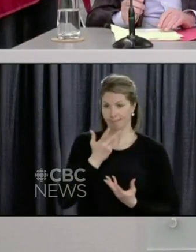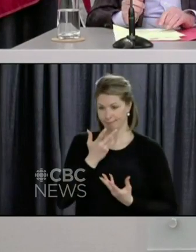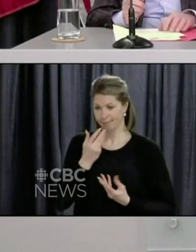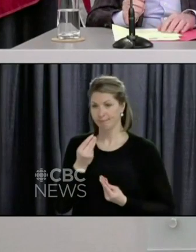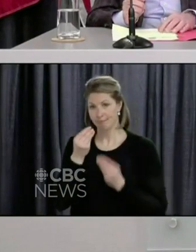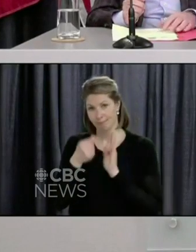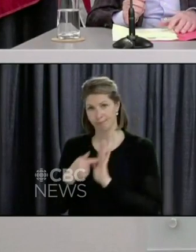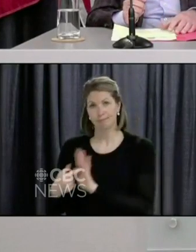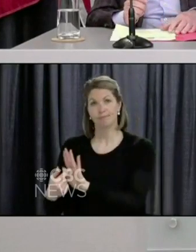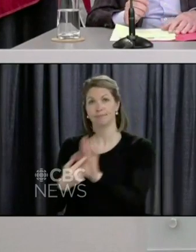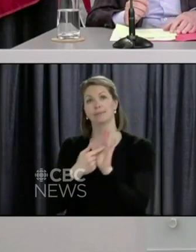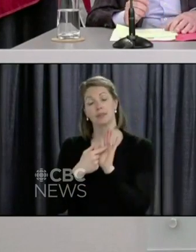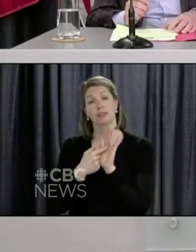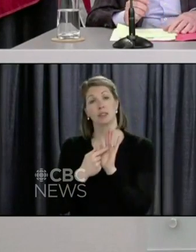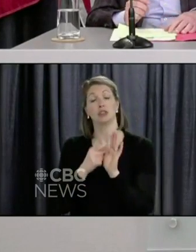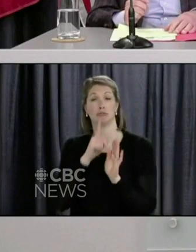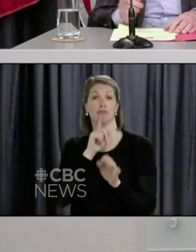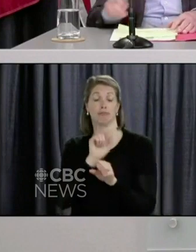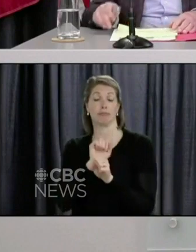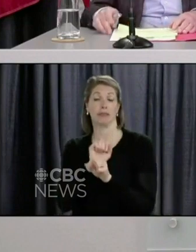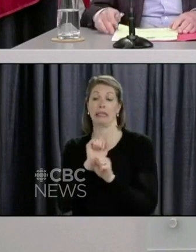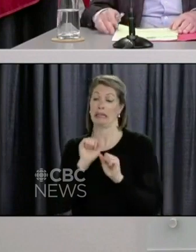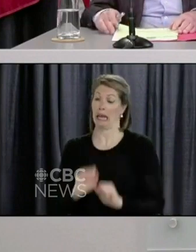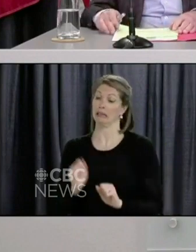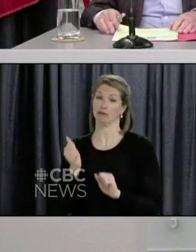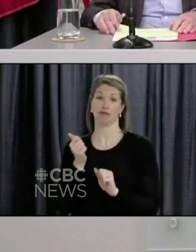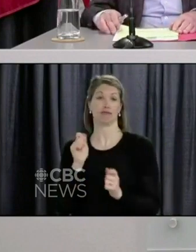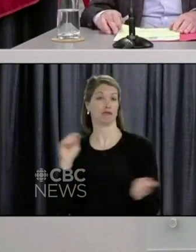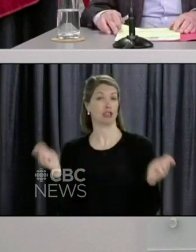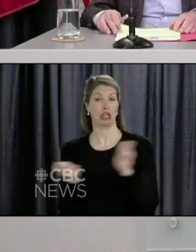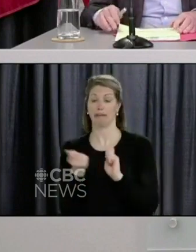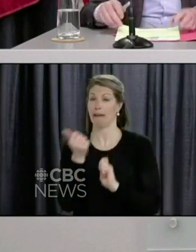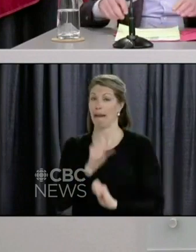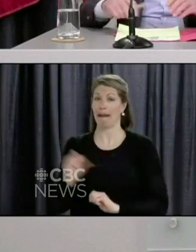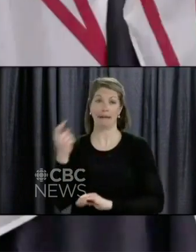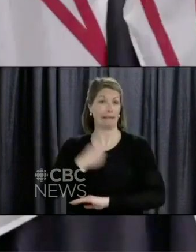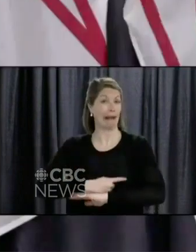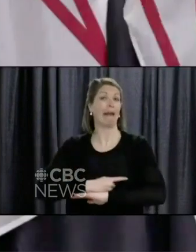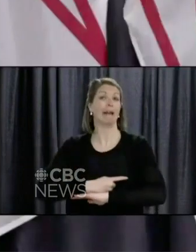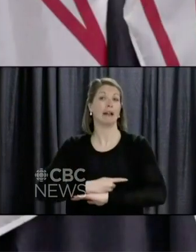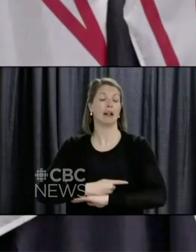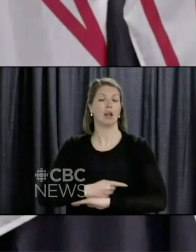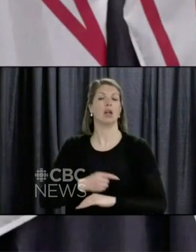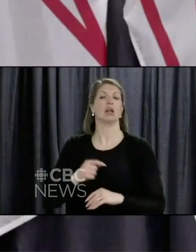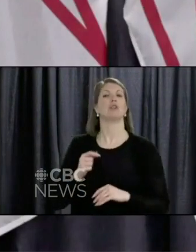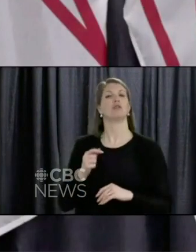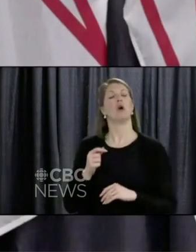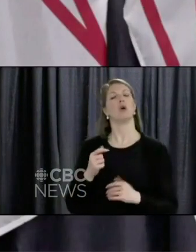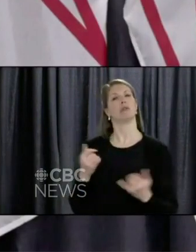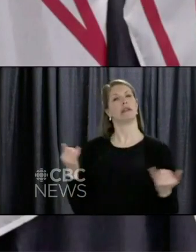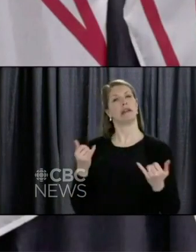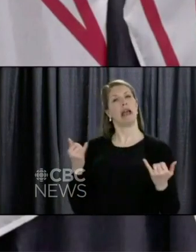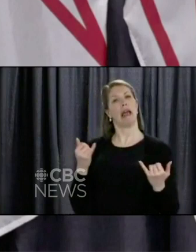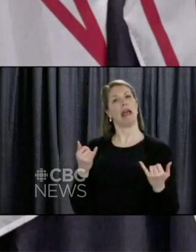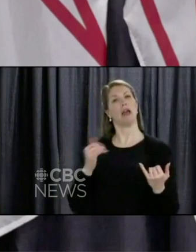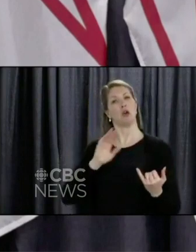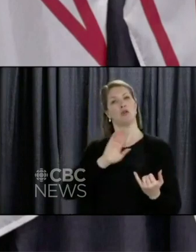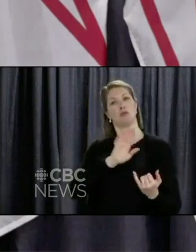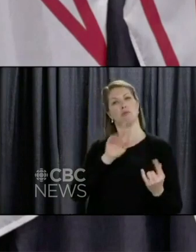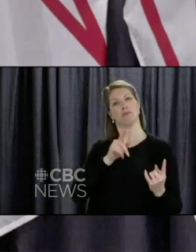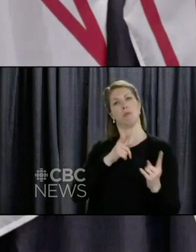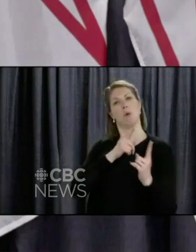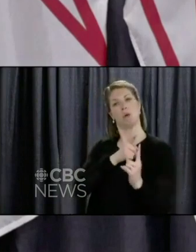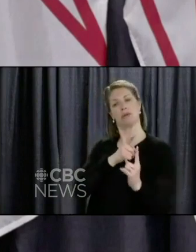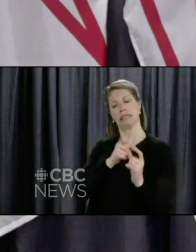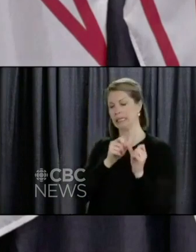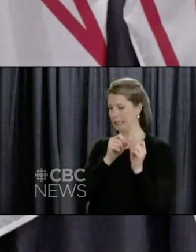change based on, us in our province, how we follow the guidelines. So the message, I think, for all of us is we must continue to